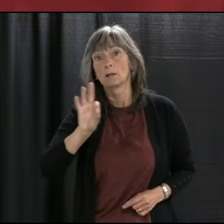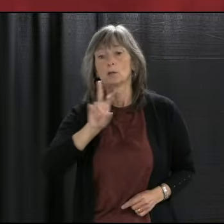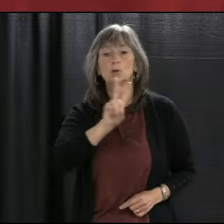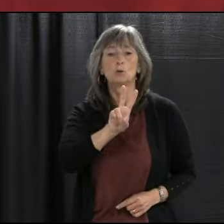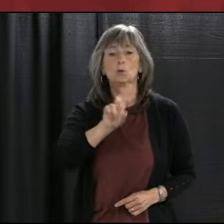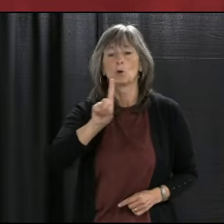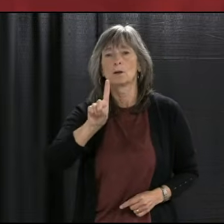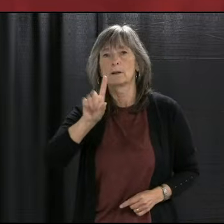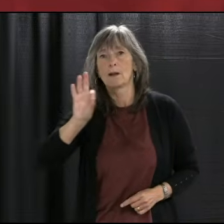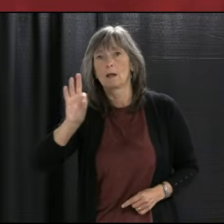729-2192,